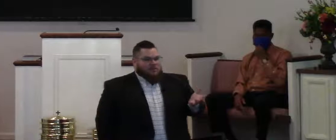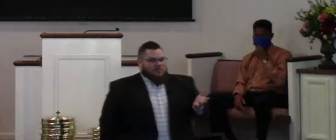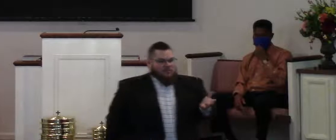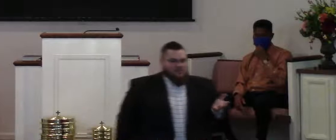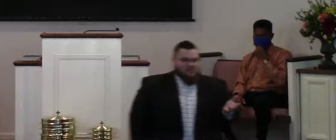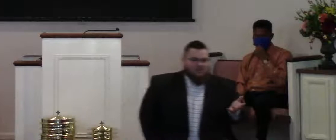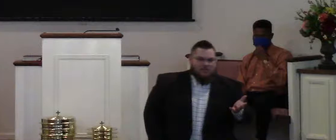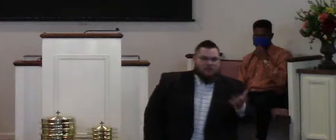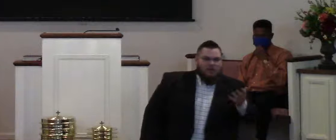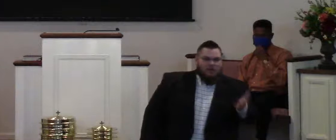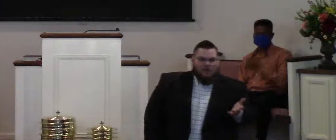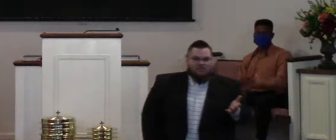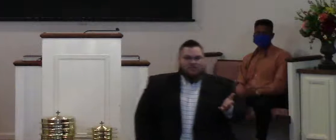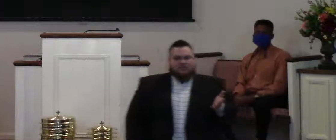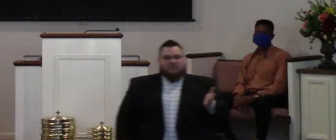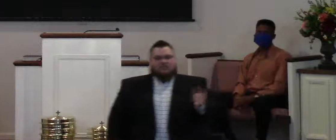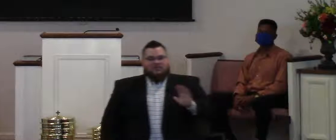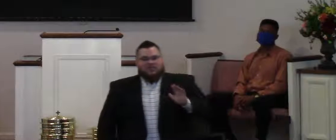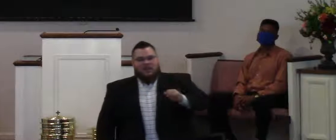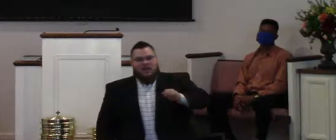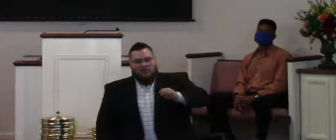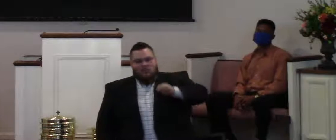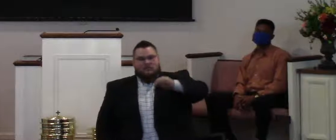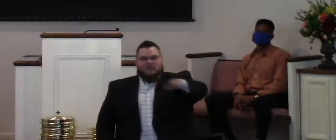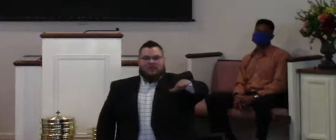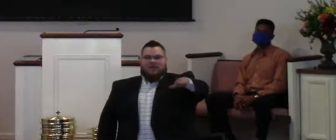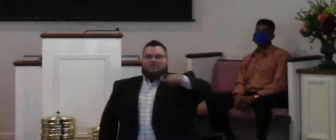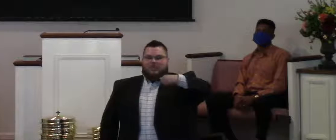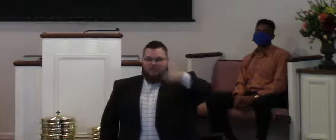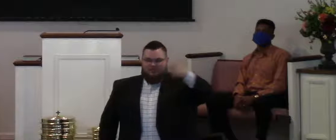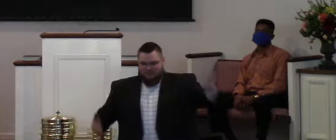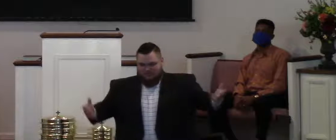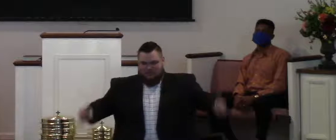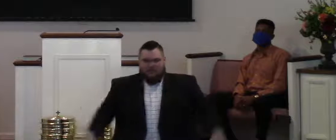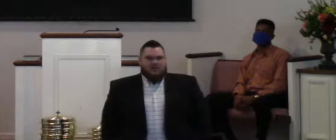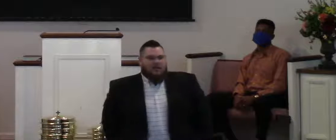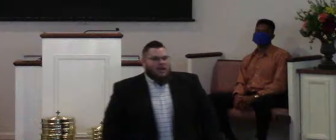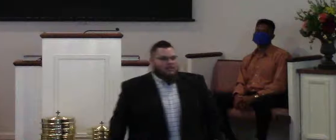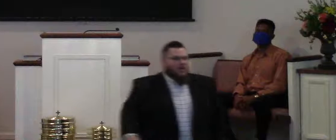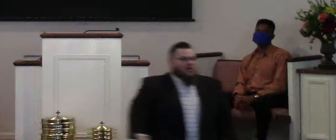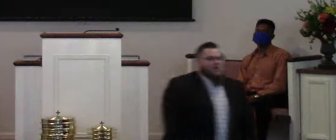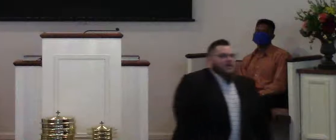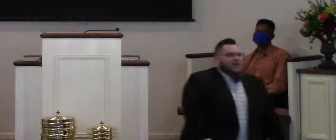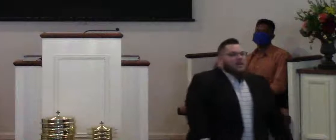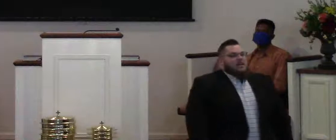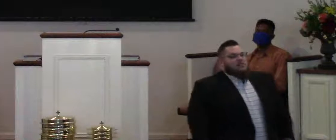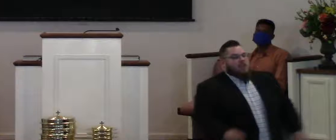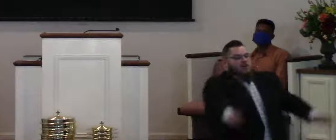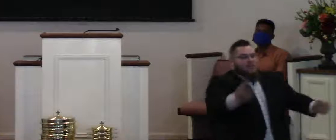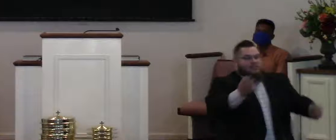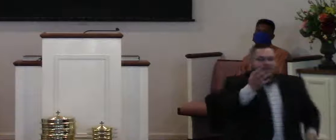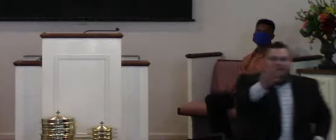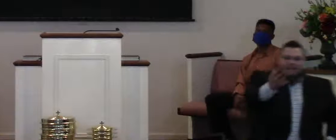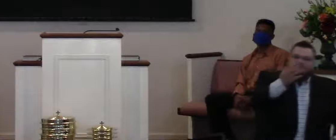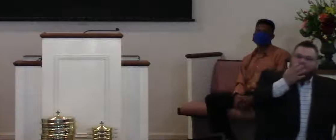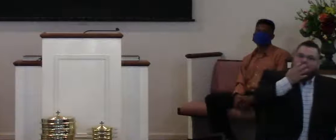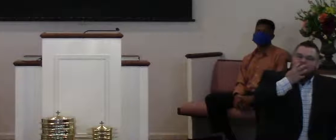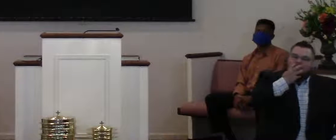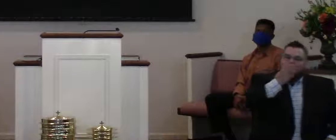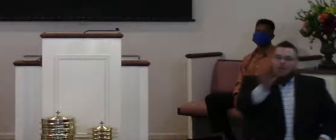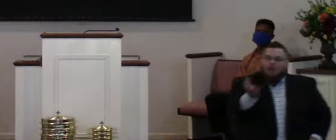on them? You blow on them. Just not towards somebody, because Rona. All right, so if you take